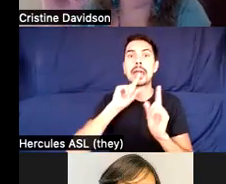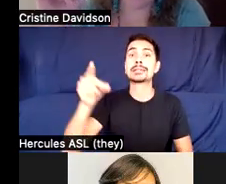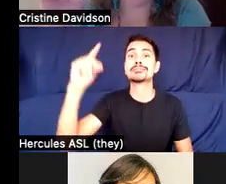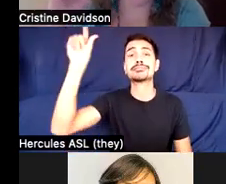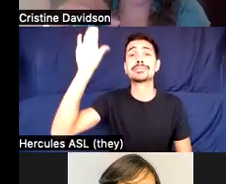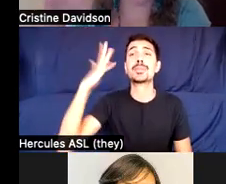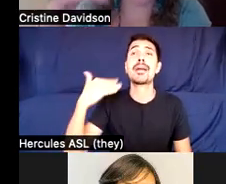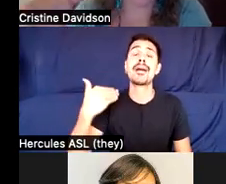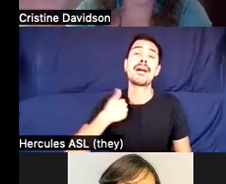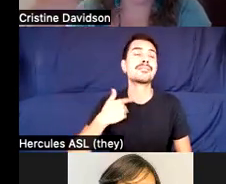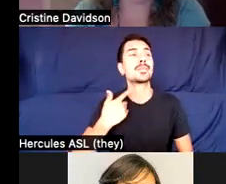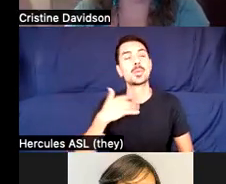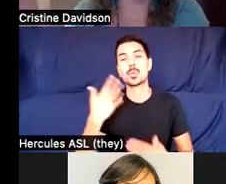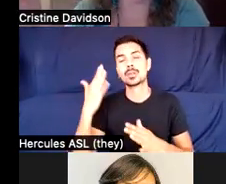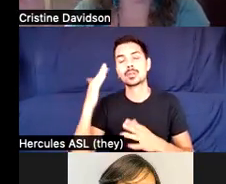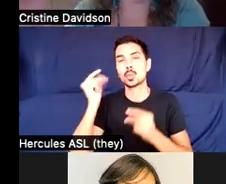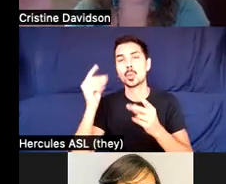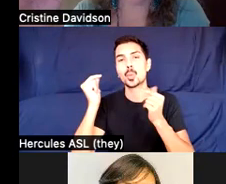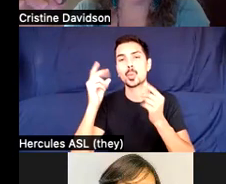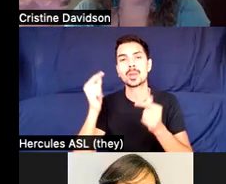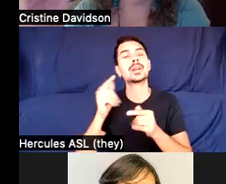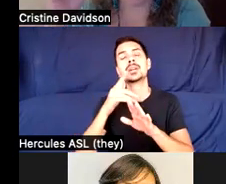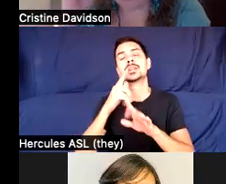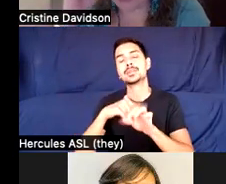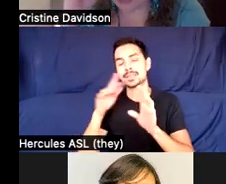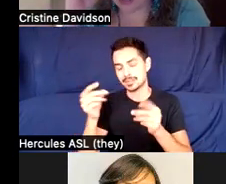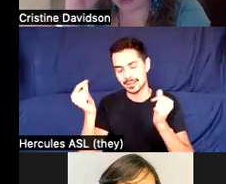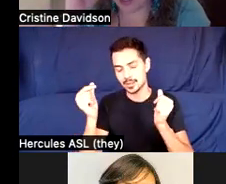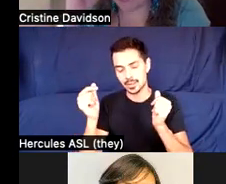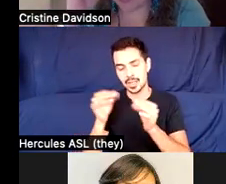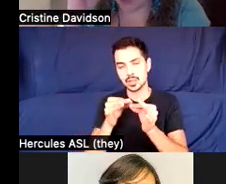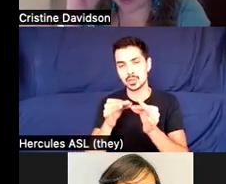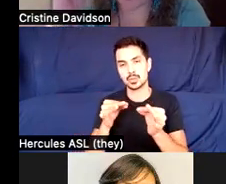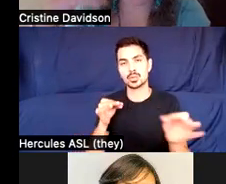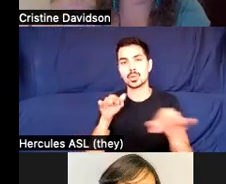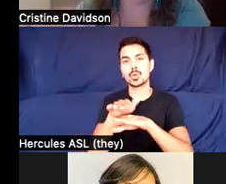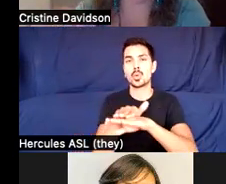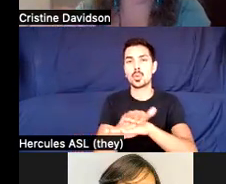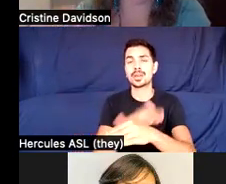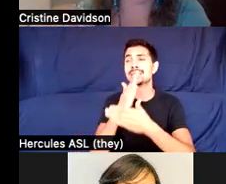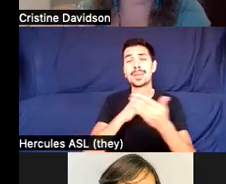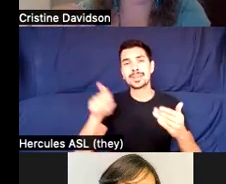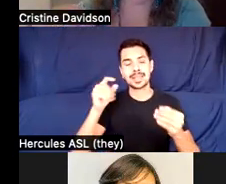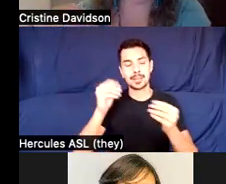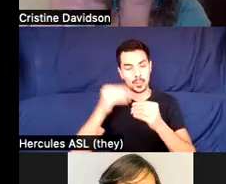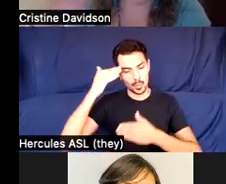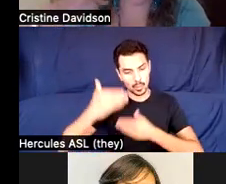help us navigate a little bit of this, a little bit of that. But others need time to process and work through